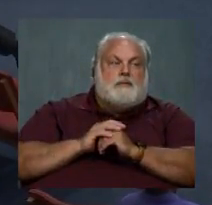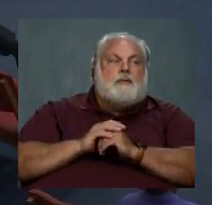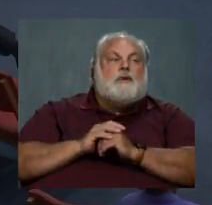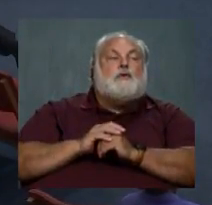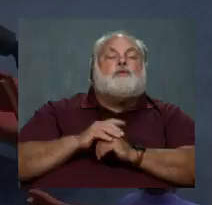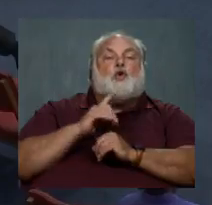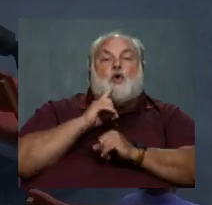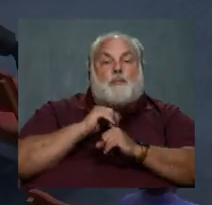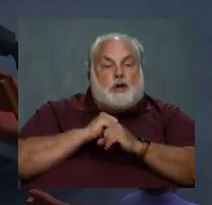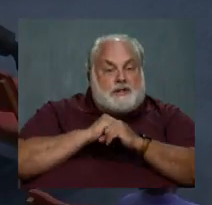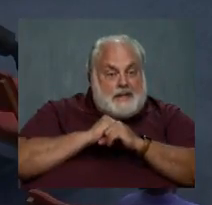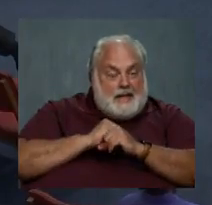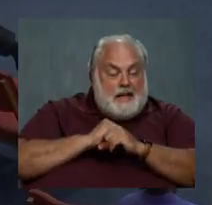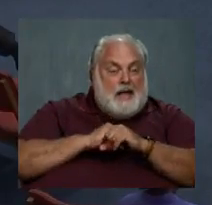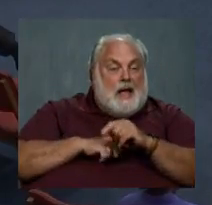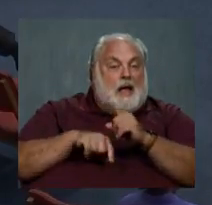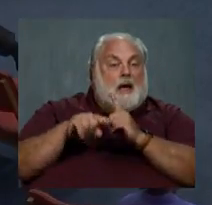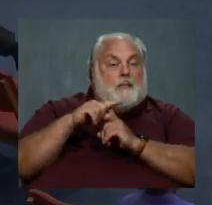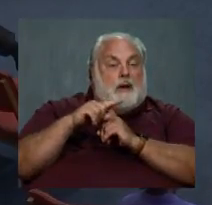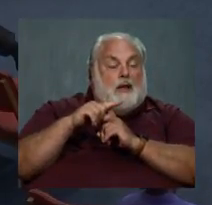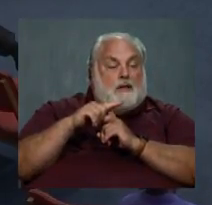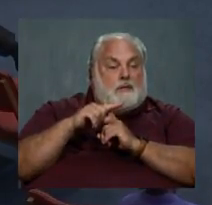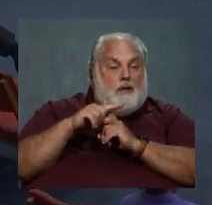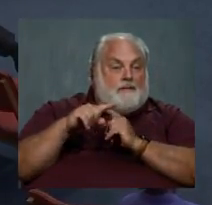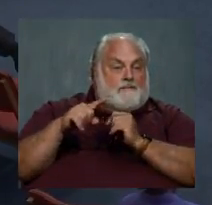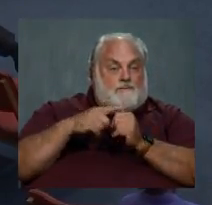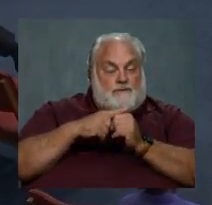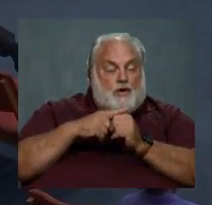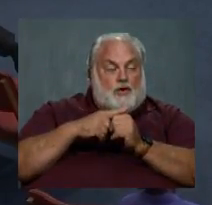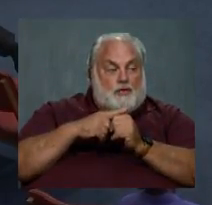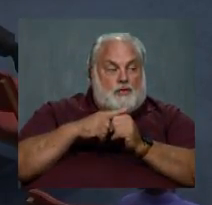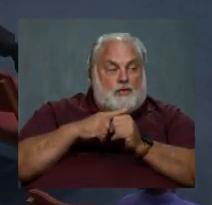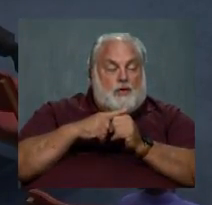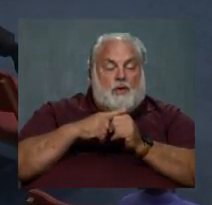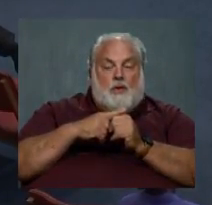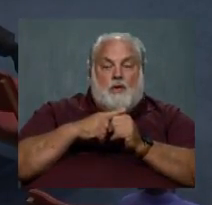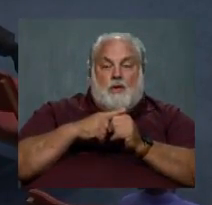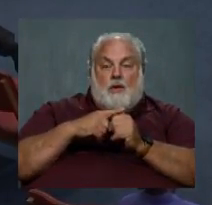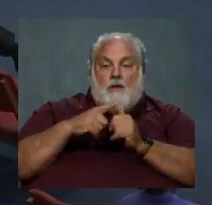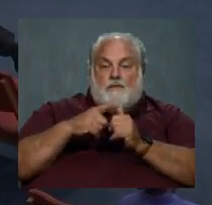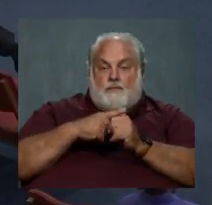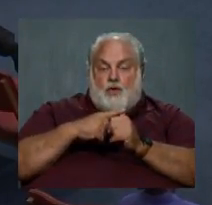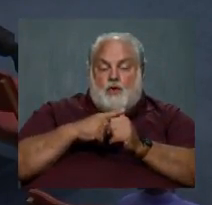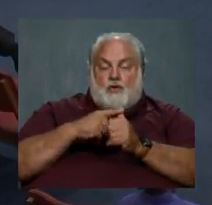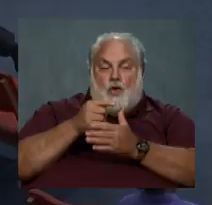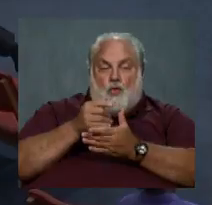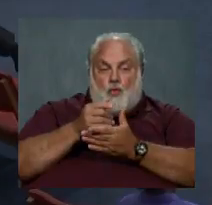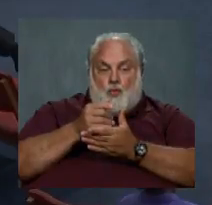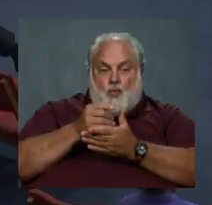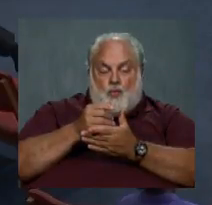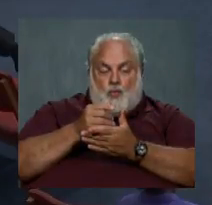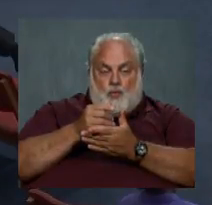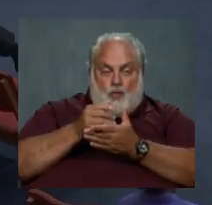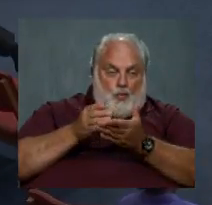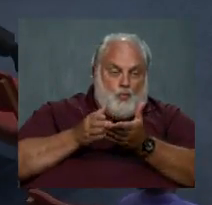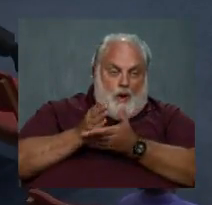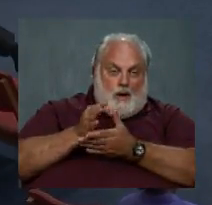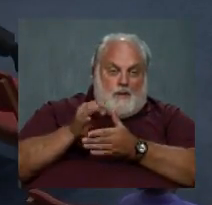is you're protecting it, plus you're getting a right of first refusal or an option? We already have a right of first refusal. You already have the right of first refusal. That's correct. And